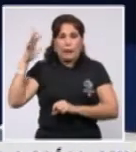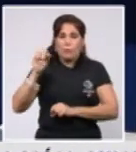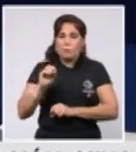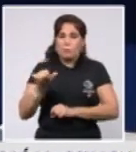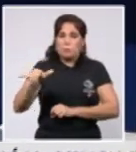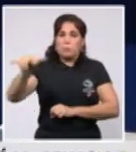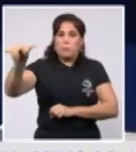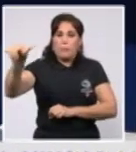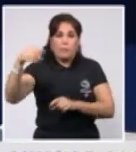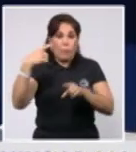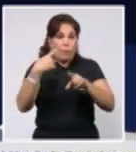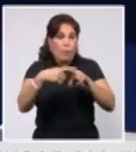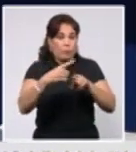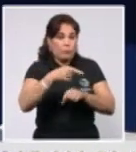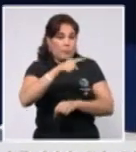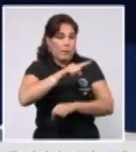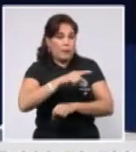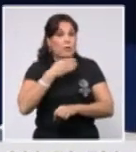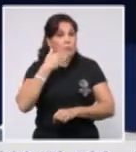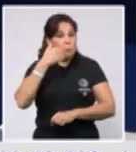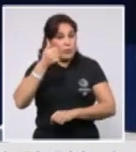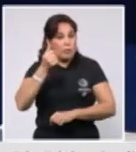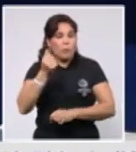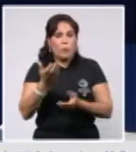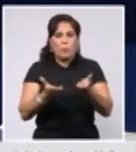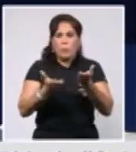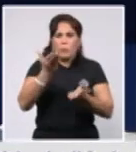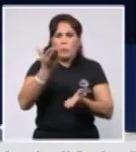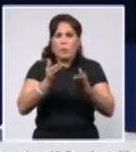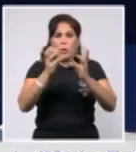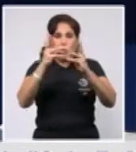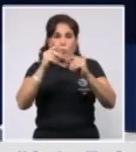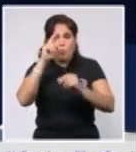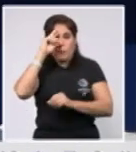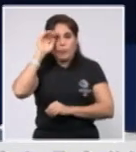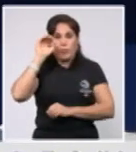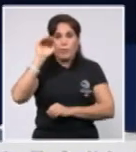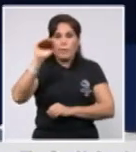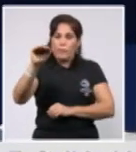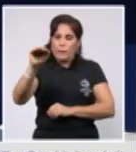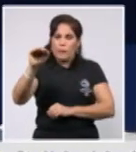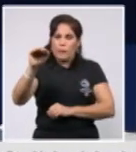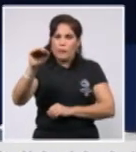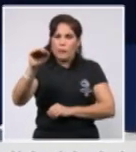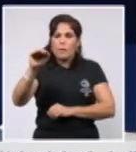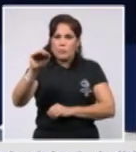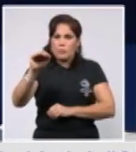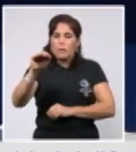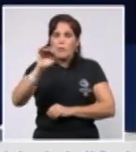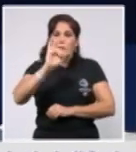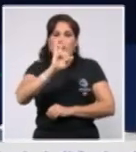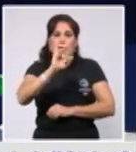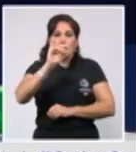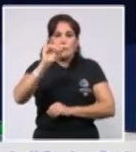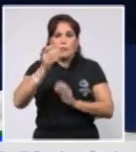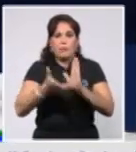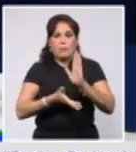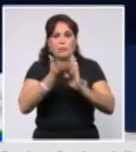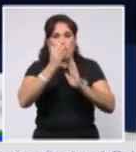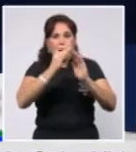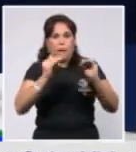in Artemisa, 40 in Havana, 1 in Mayabeque, 1 in Matanzas, 1